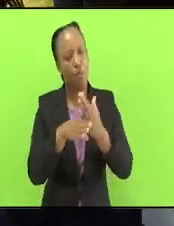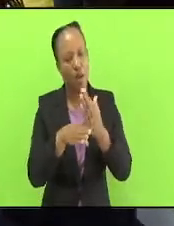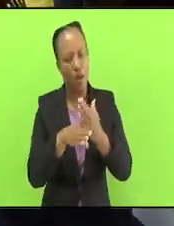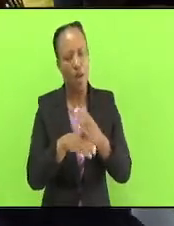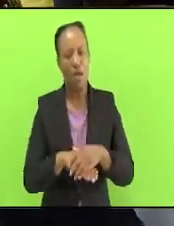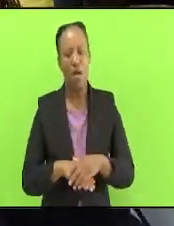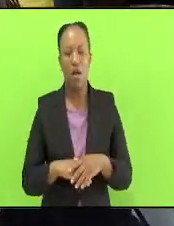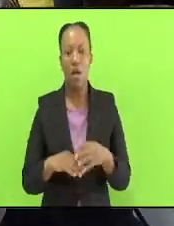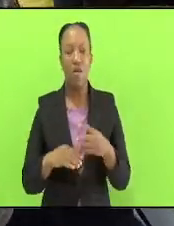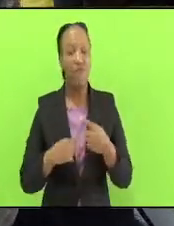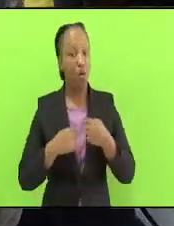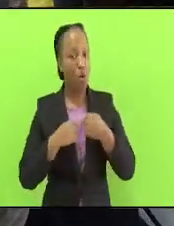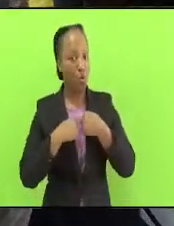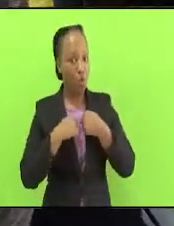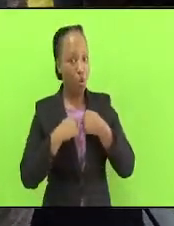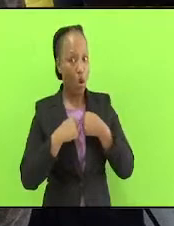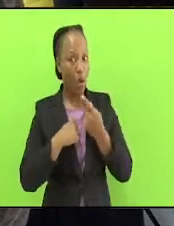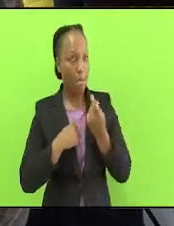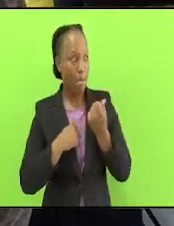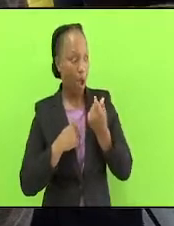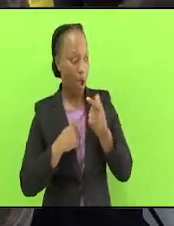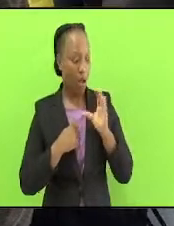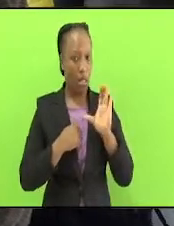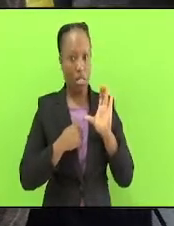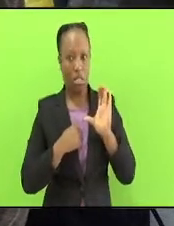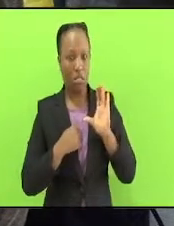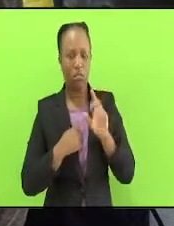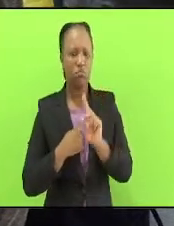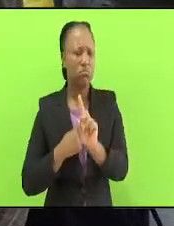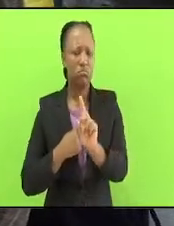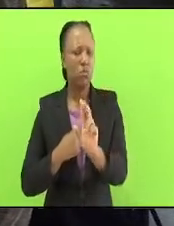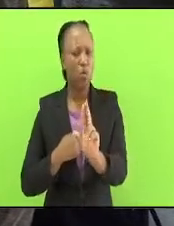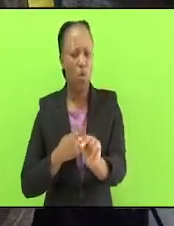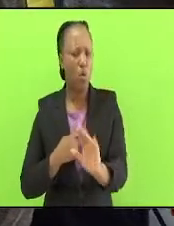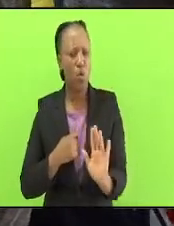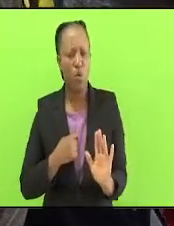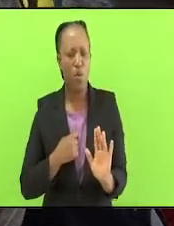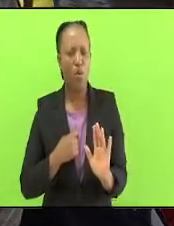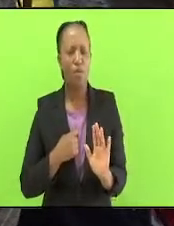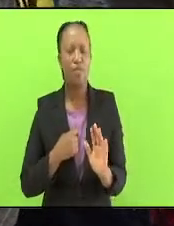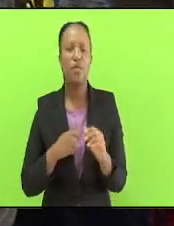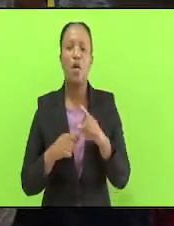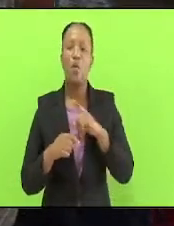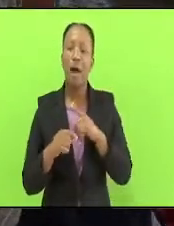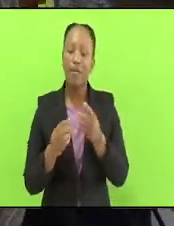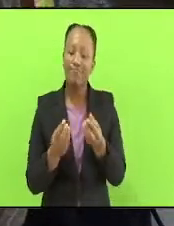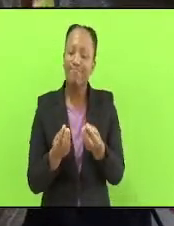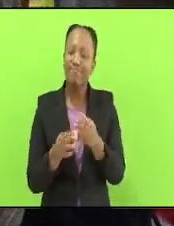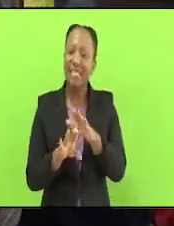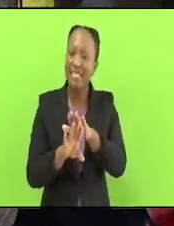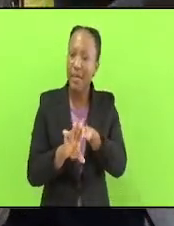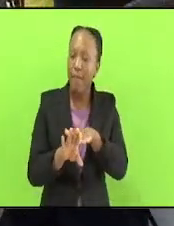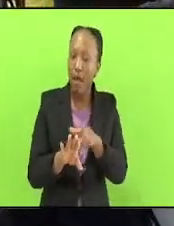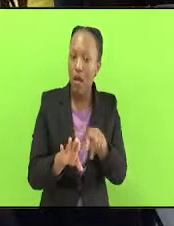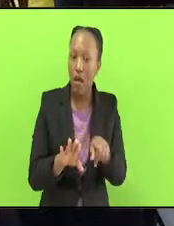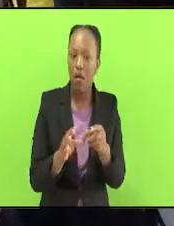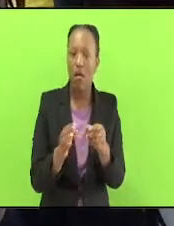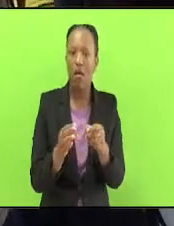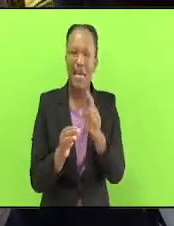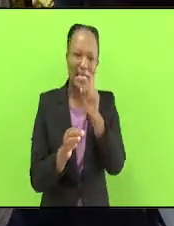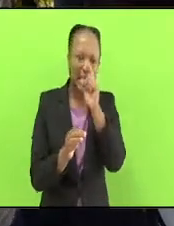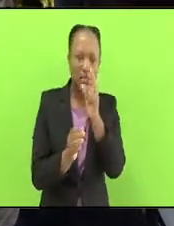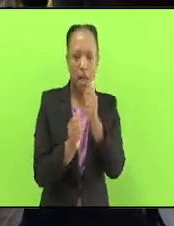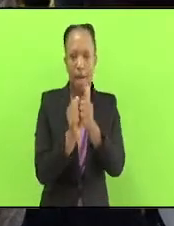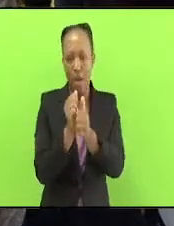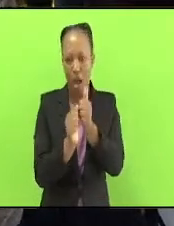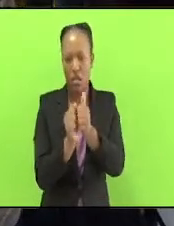E seng for gore rona re nne le tšhelete. No. Gore bonna ke ba rona, at least someday